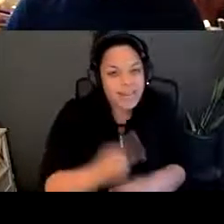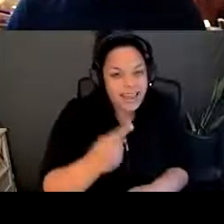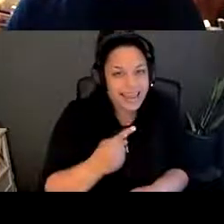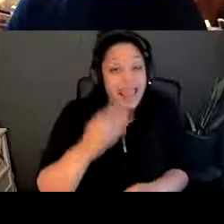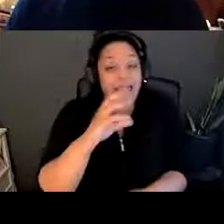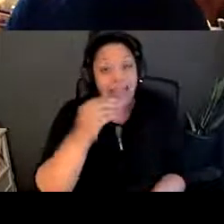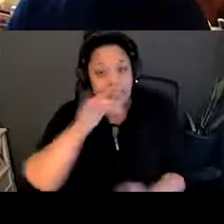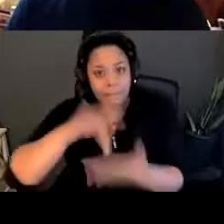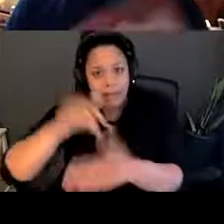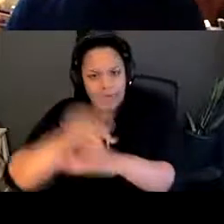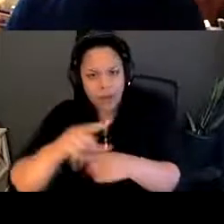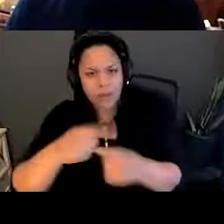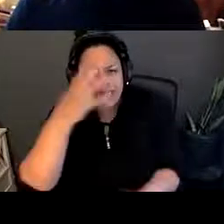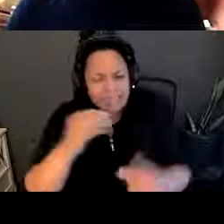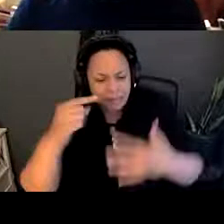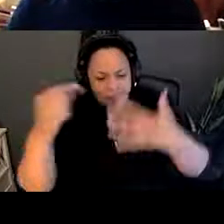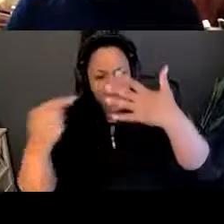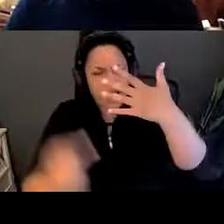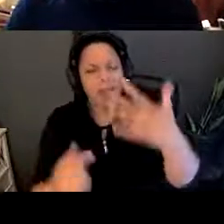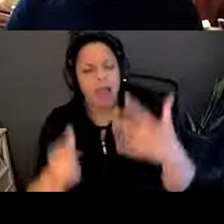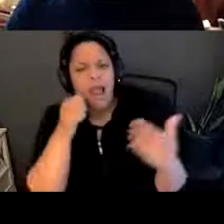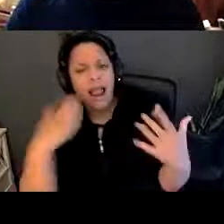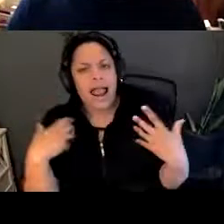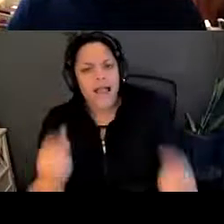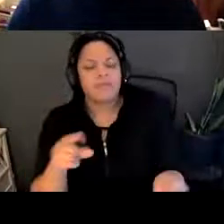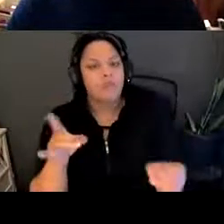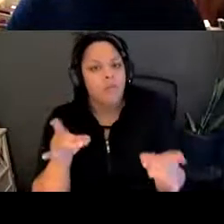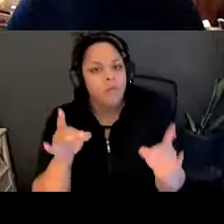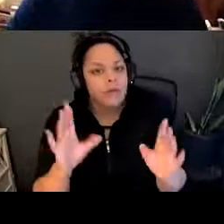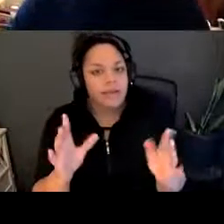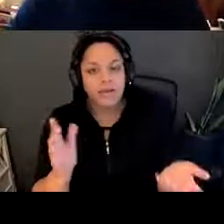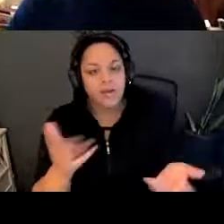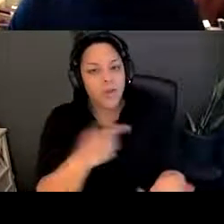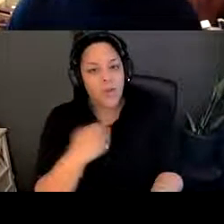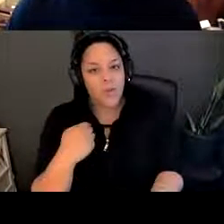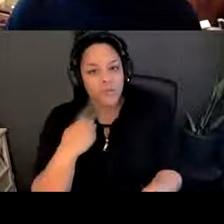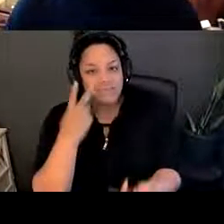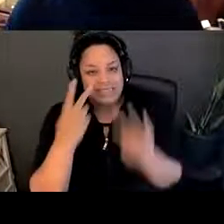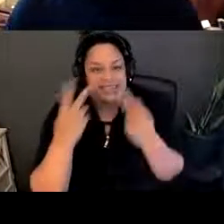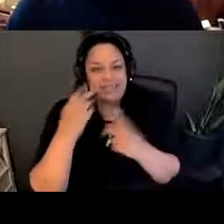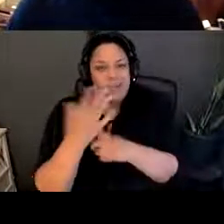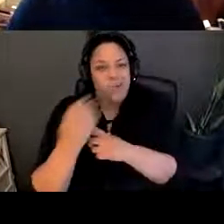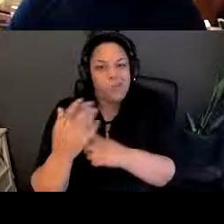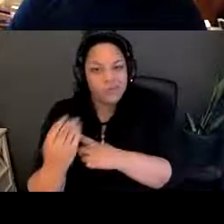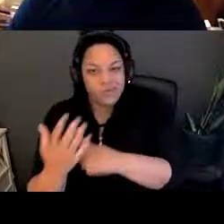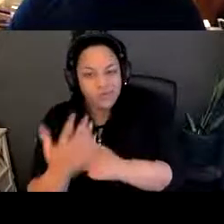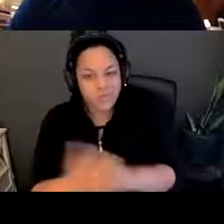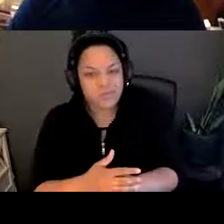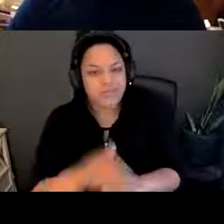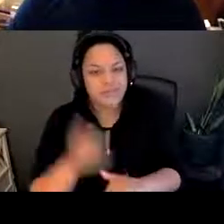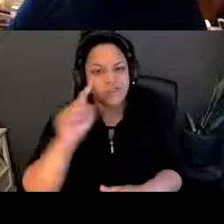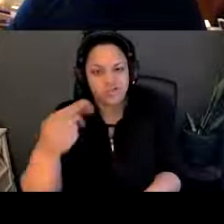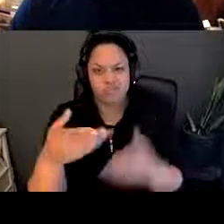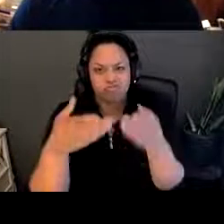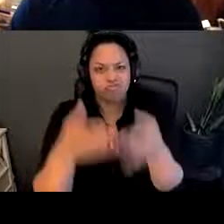when you should be sleeping. It's horrific. It's absolutely horrific what we're being exposed to in just general media.